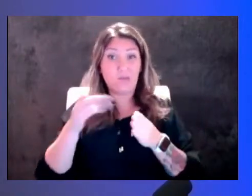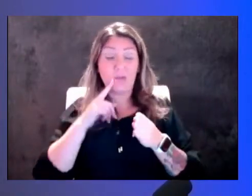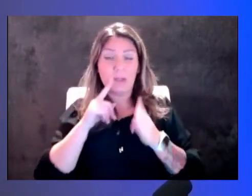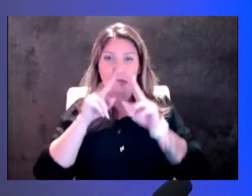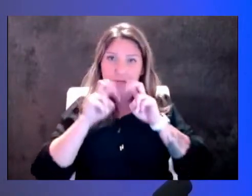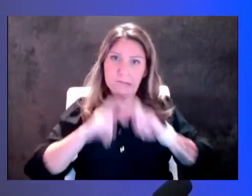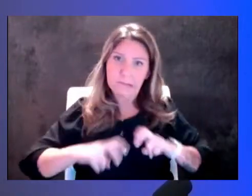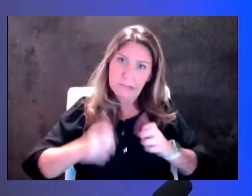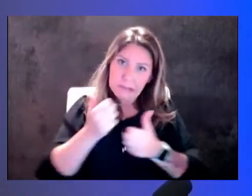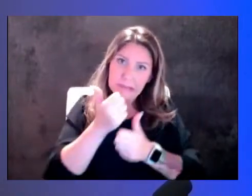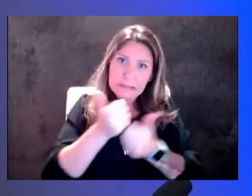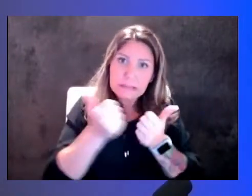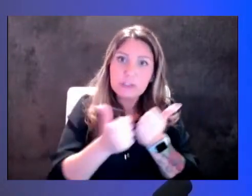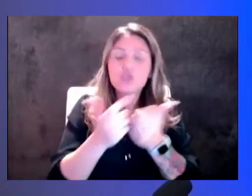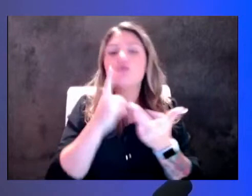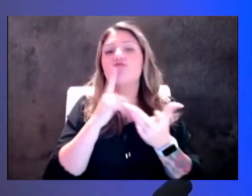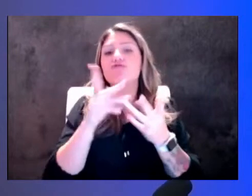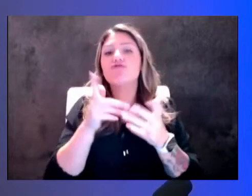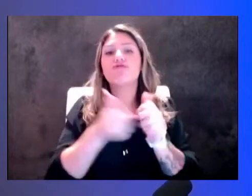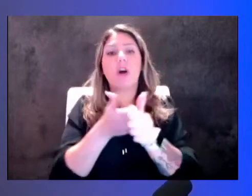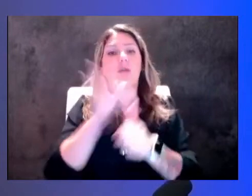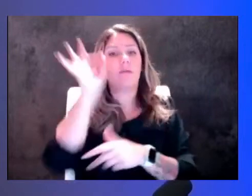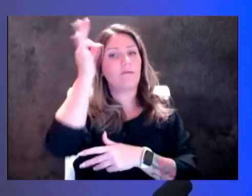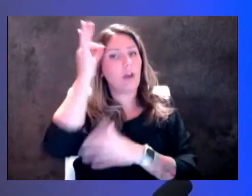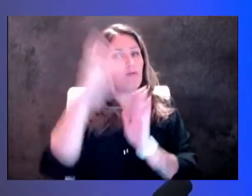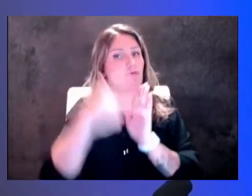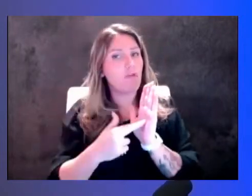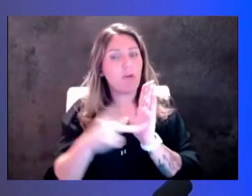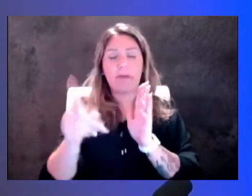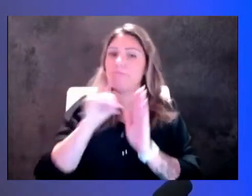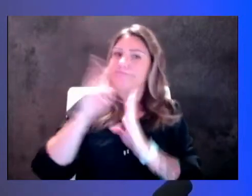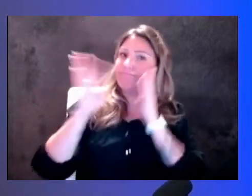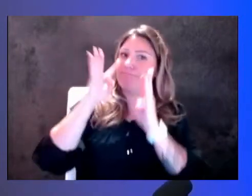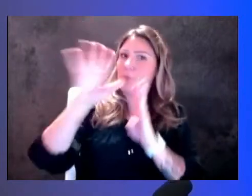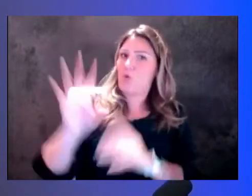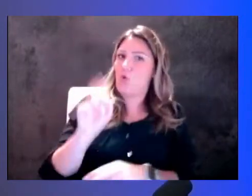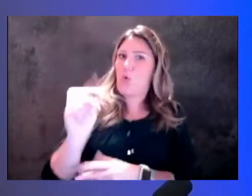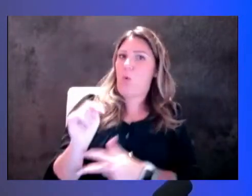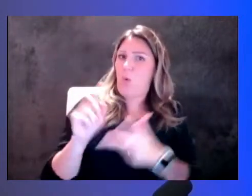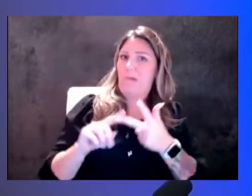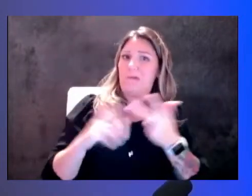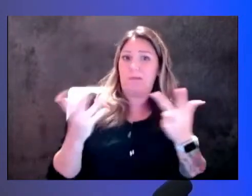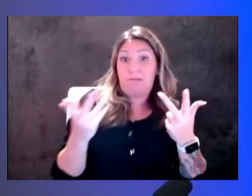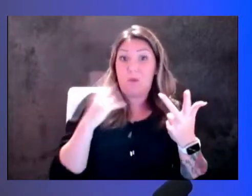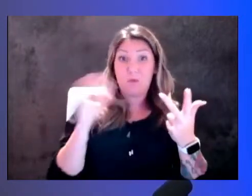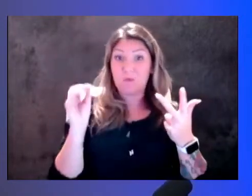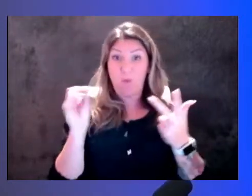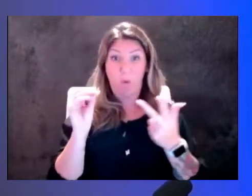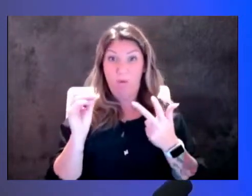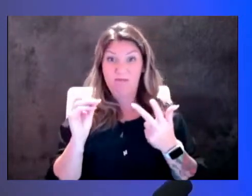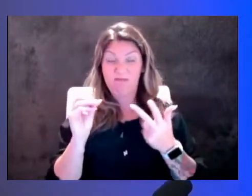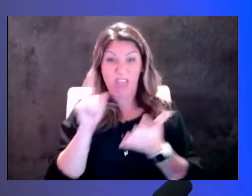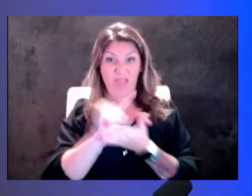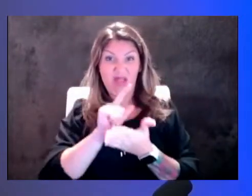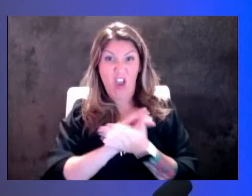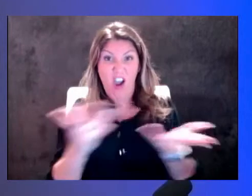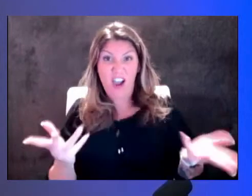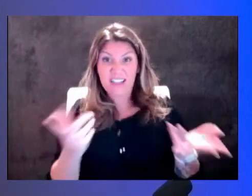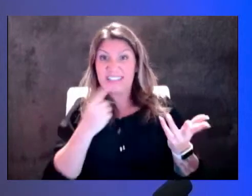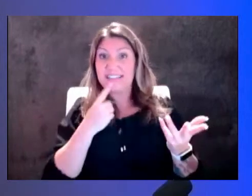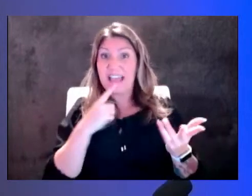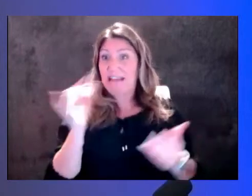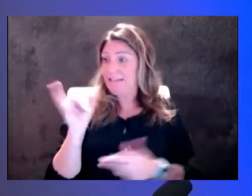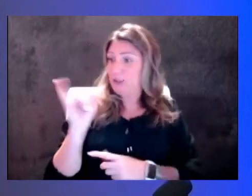them have been following the federal guidelines. Some of them have been making up their own. Because we have no laws in the state of Kansas which tell insurers, private